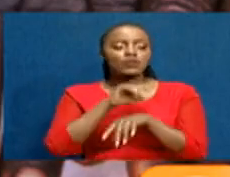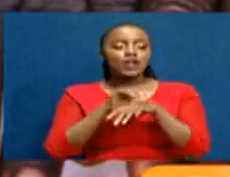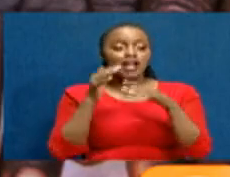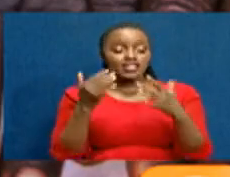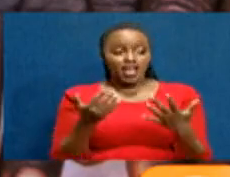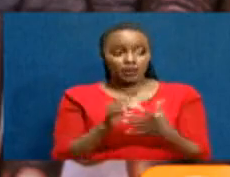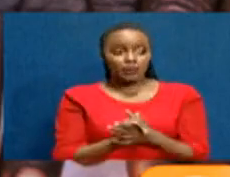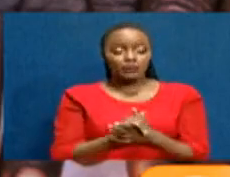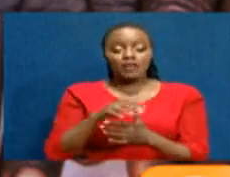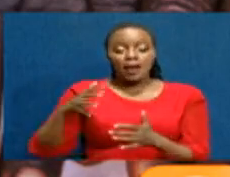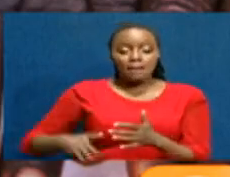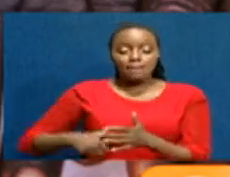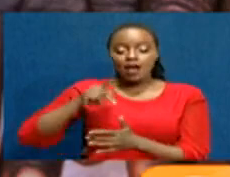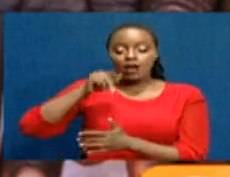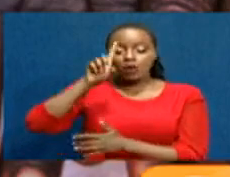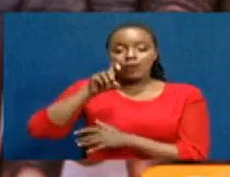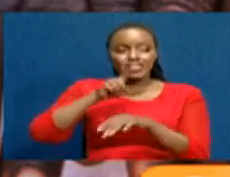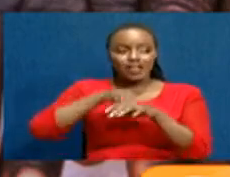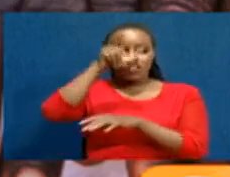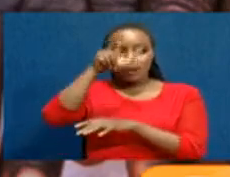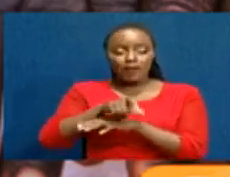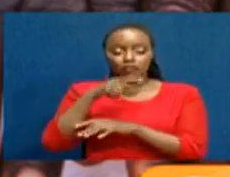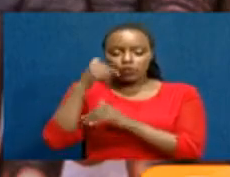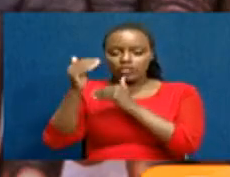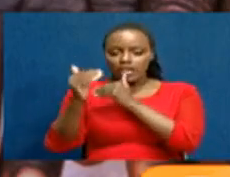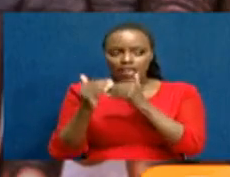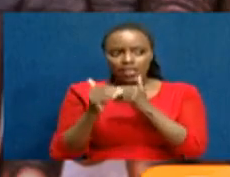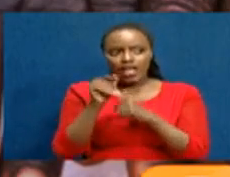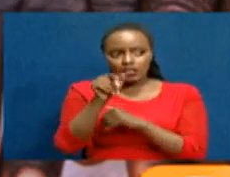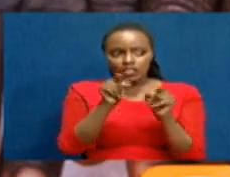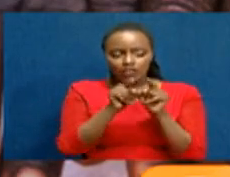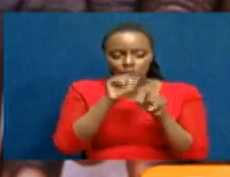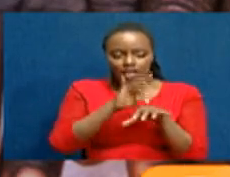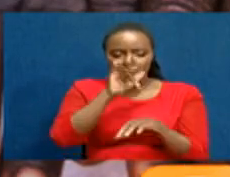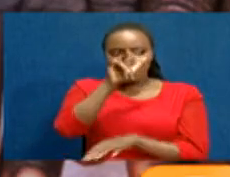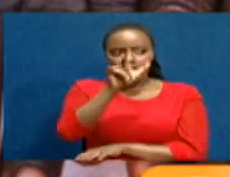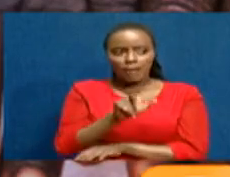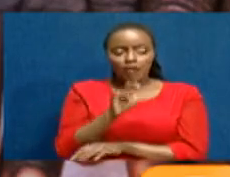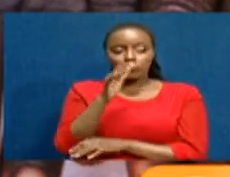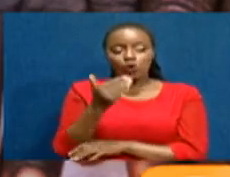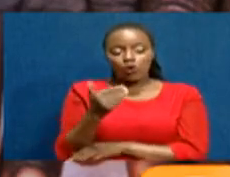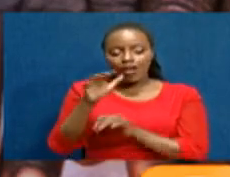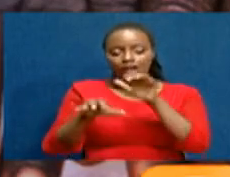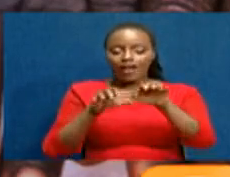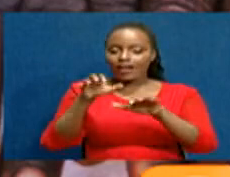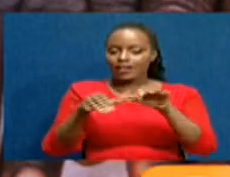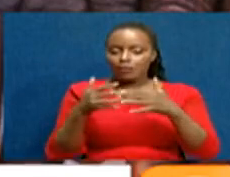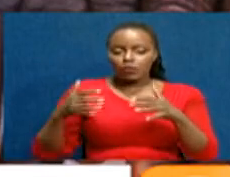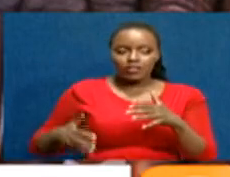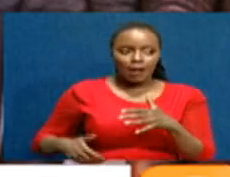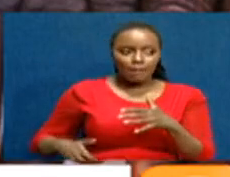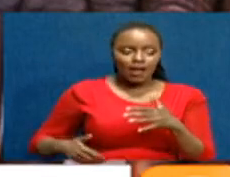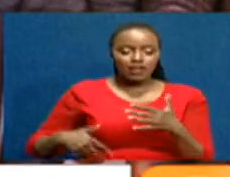Well, monkeypox can be spread when someone is in close contact with an infected person or animal, such as